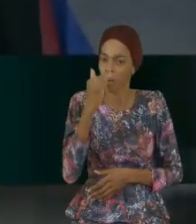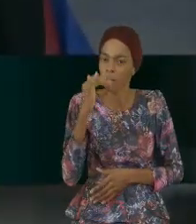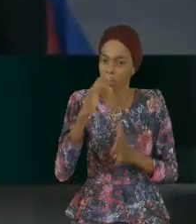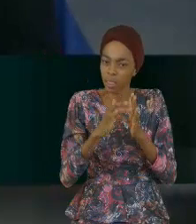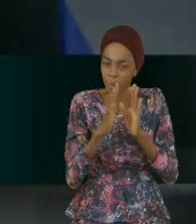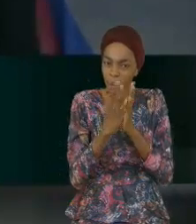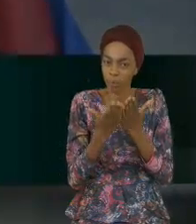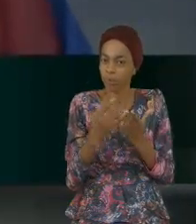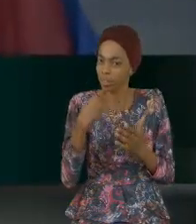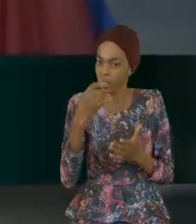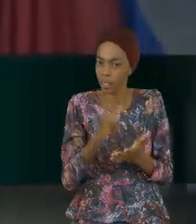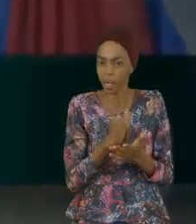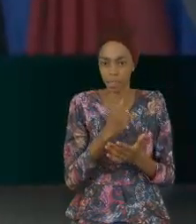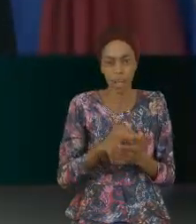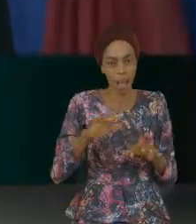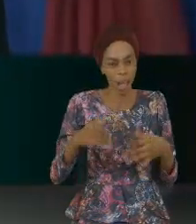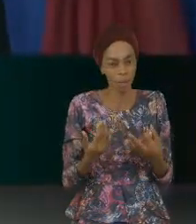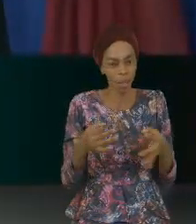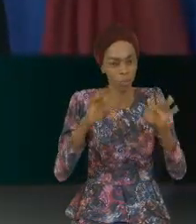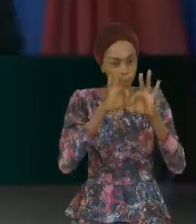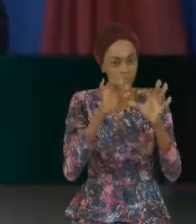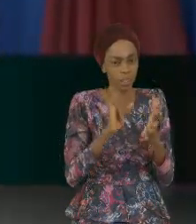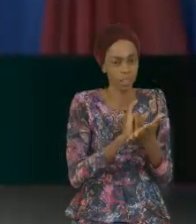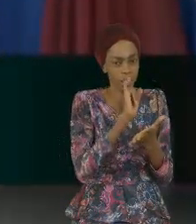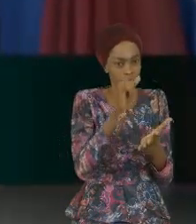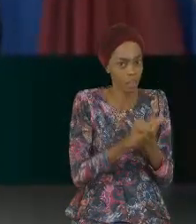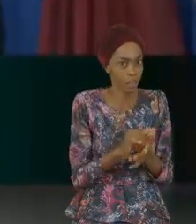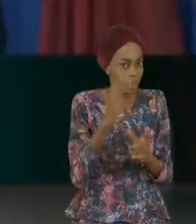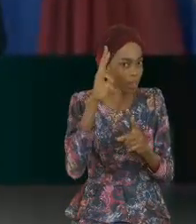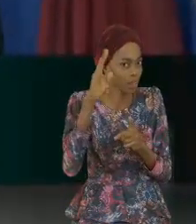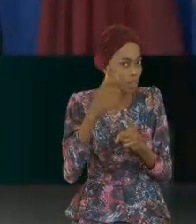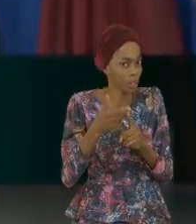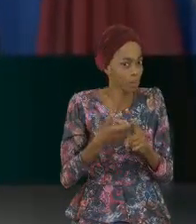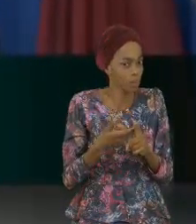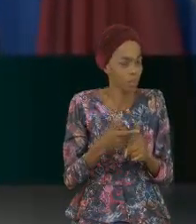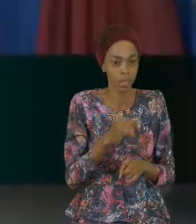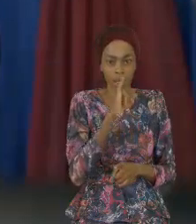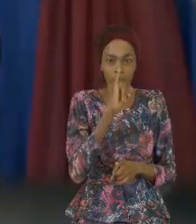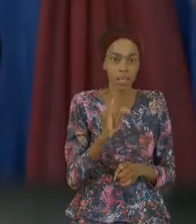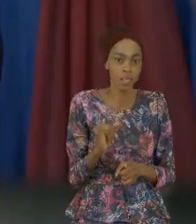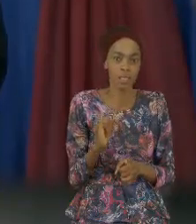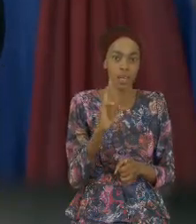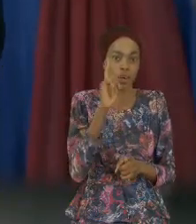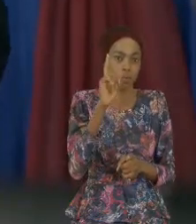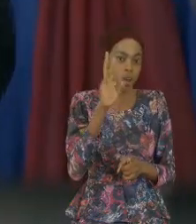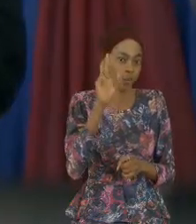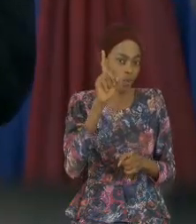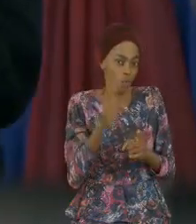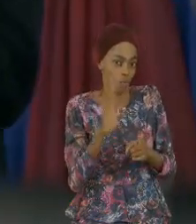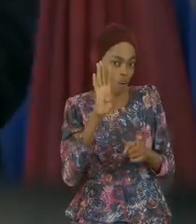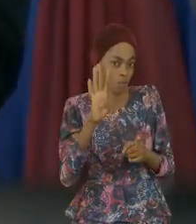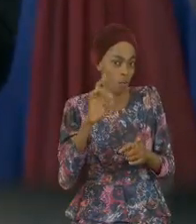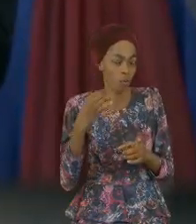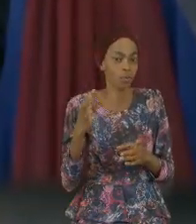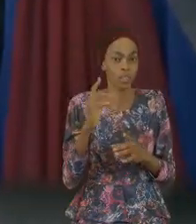that? How significant is that? 3 months is 1/4 of a year. And